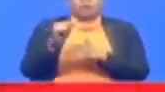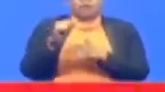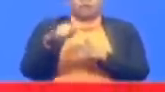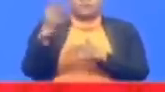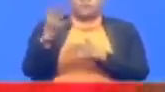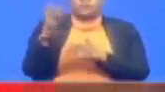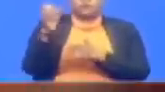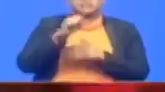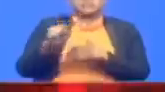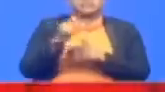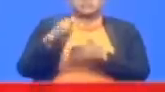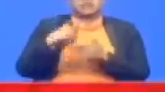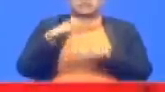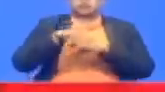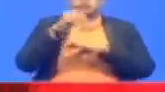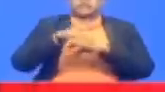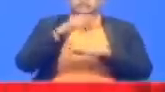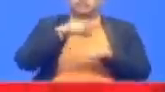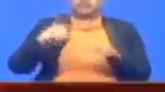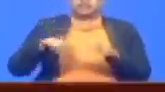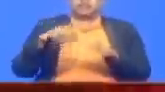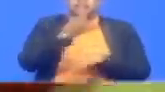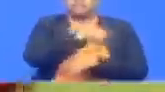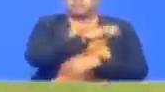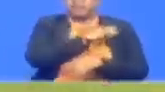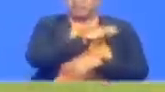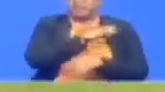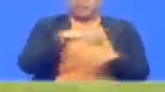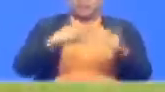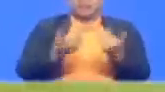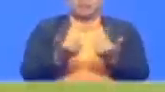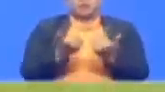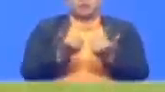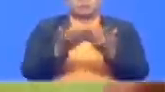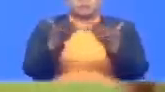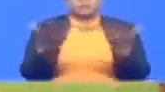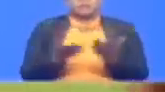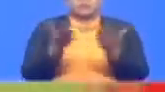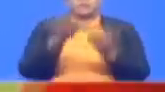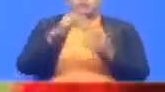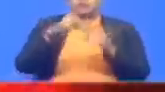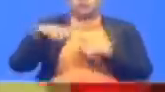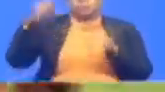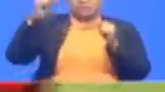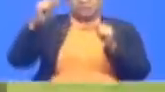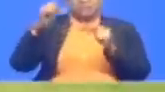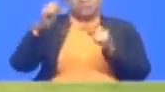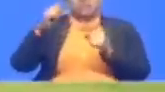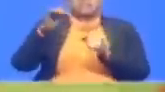plied his trade in Sweden, China and Spain. He now turns out for Japanese side Kashiwa Reysol.